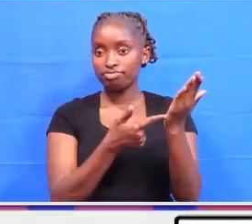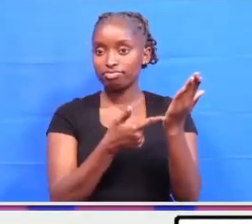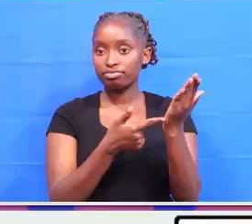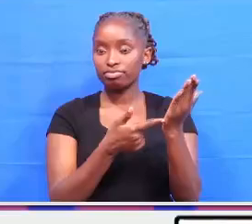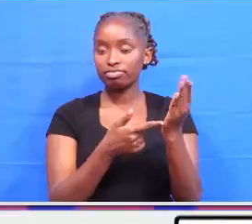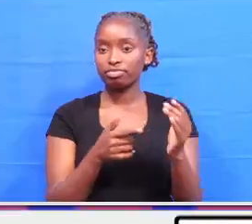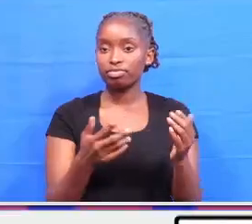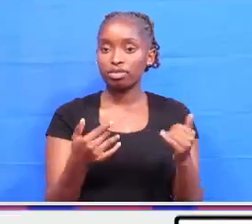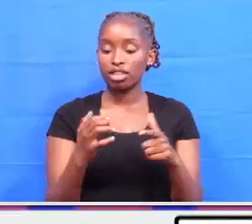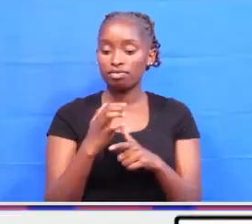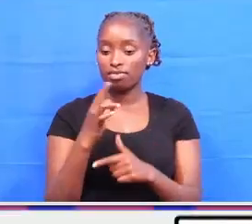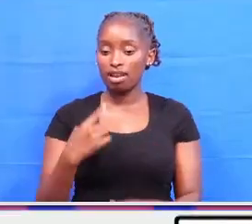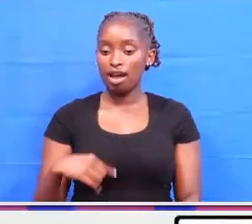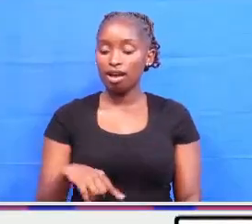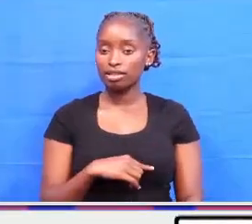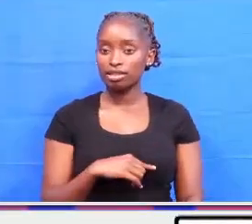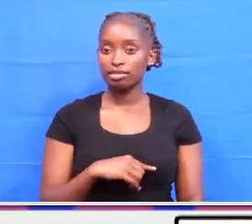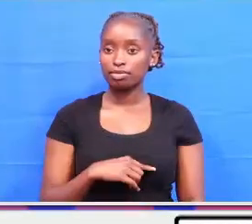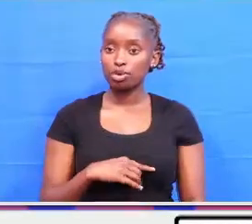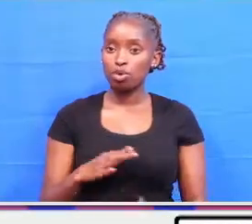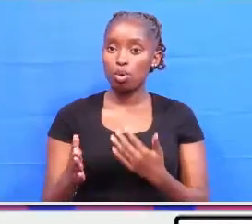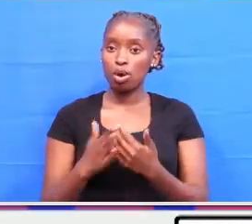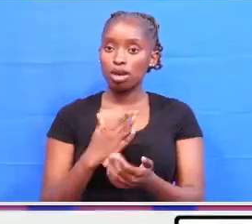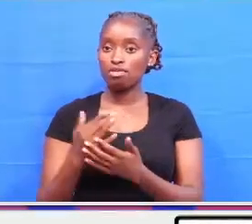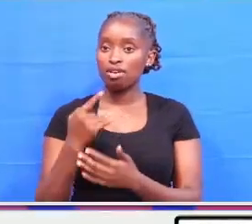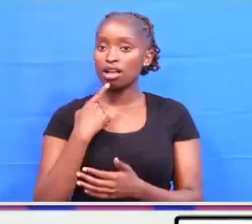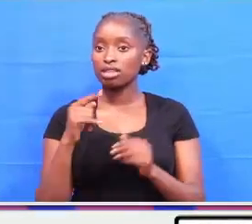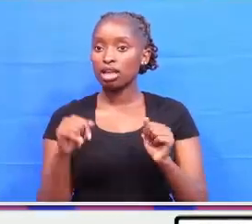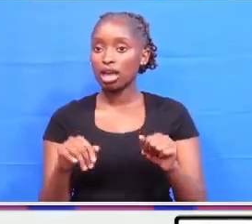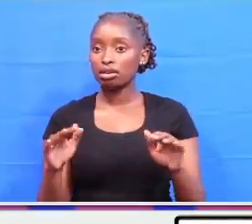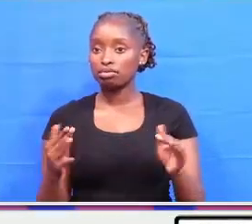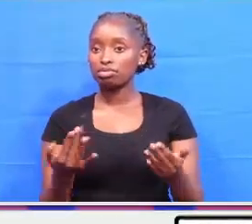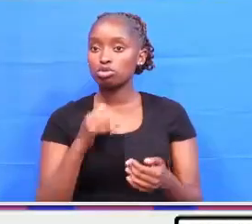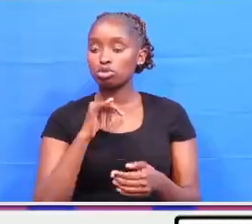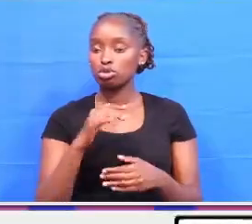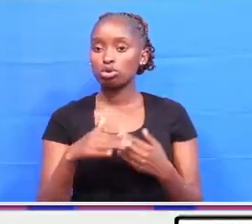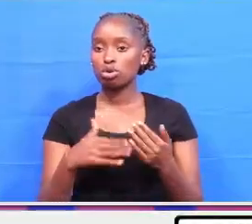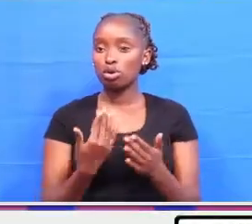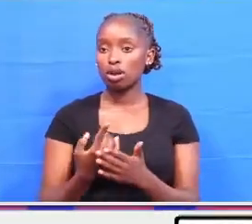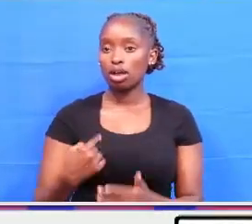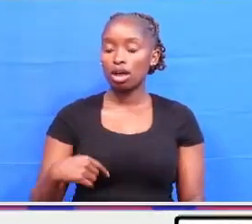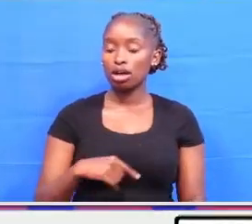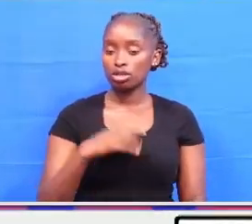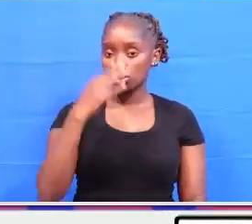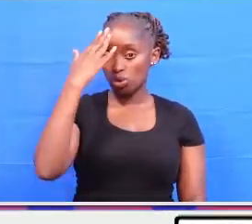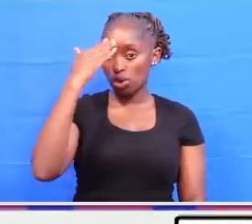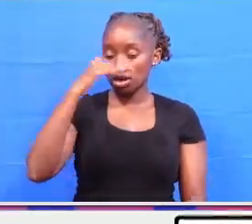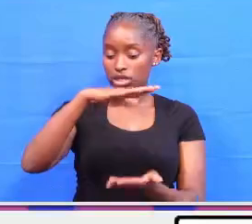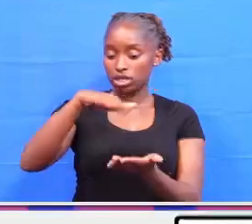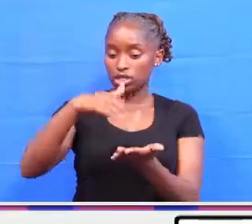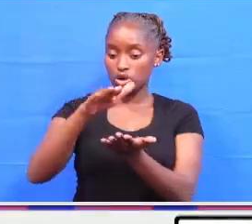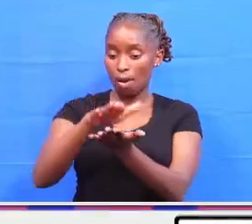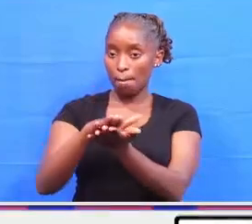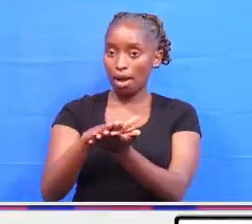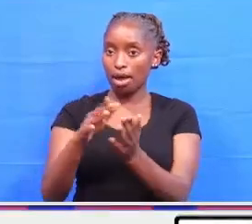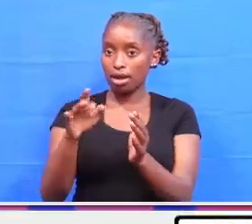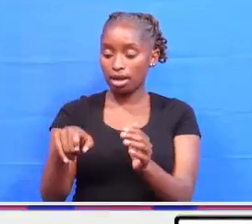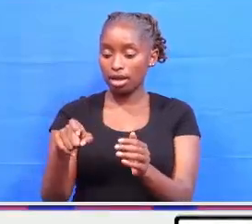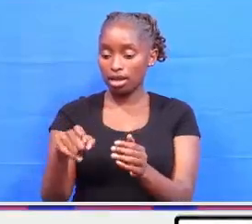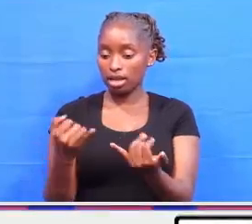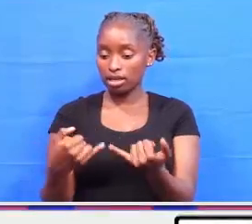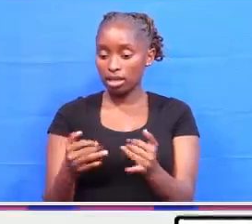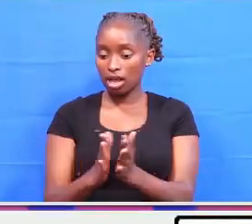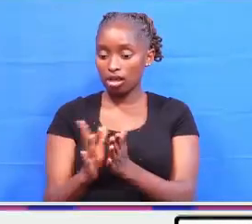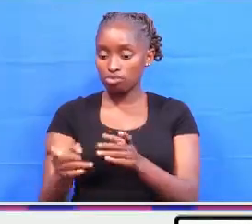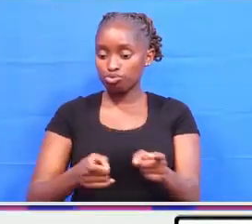Right. So even for us, what we can say, we are not analog anymore, because the central bank wants to regulate us